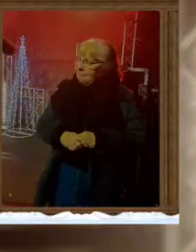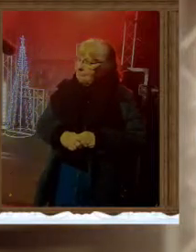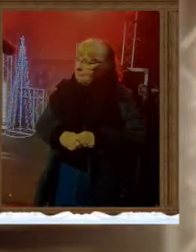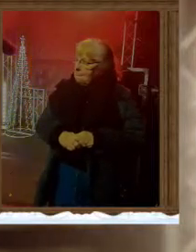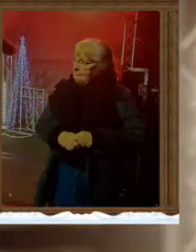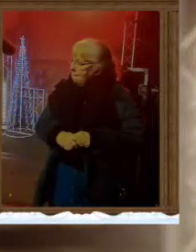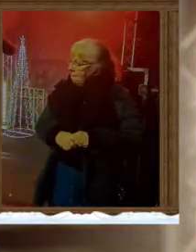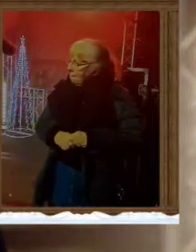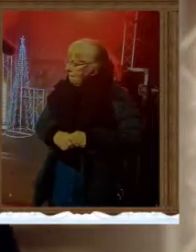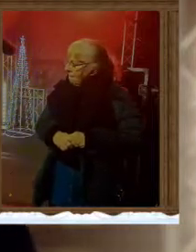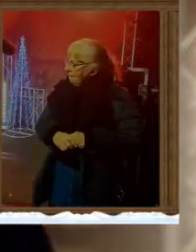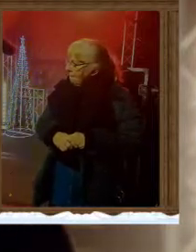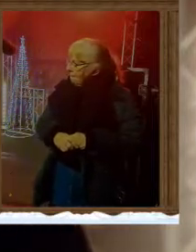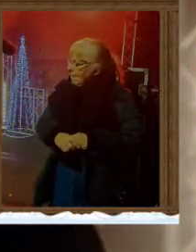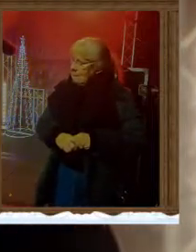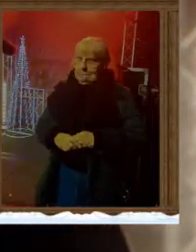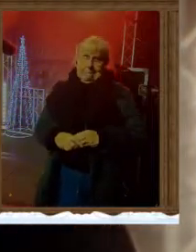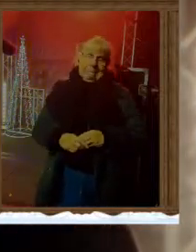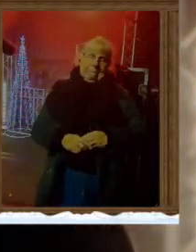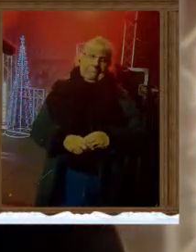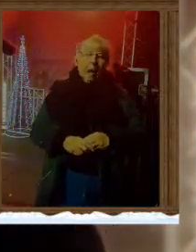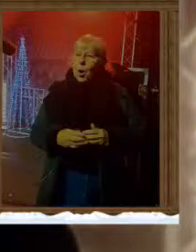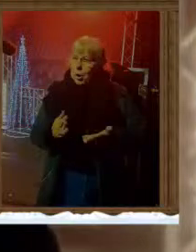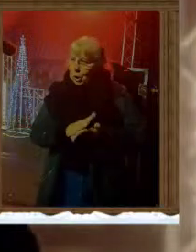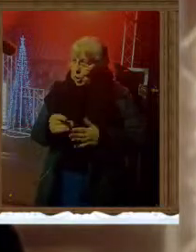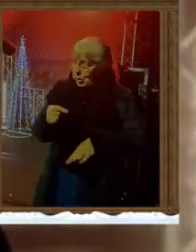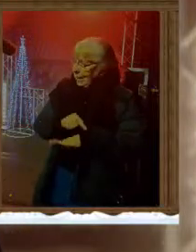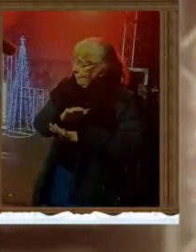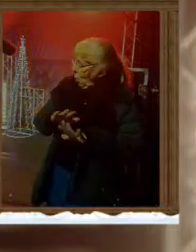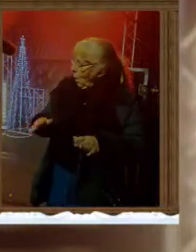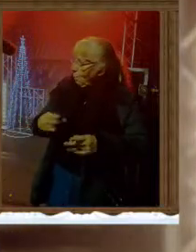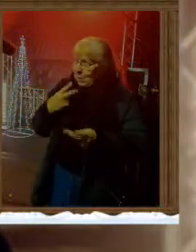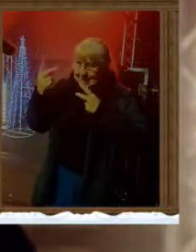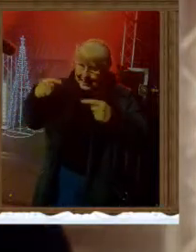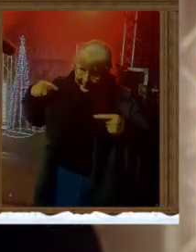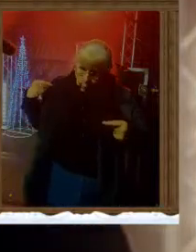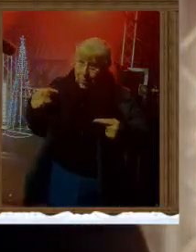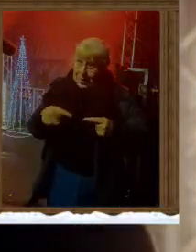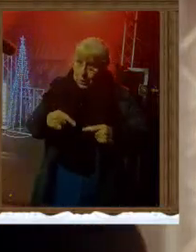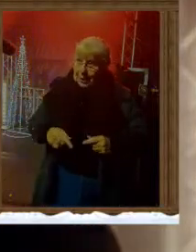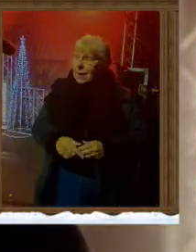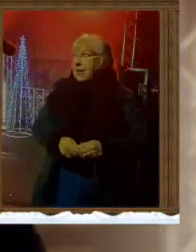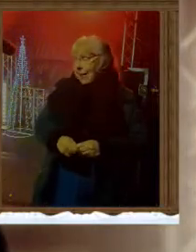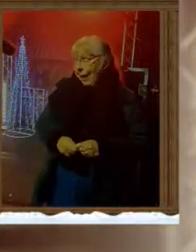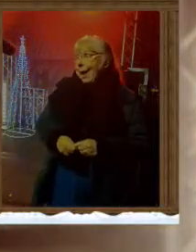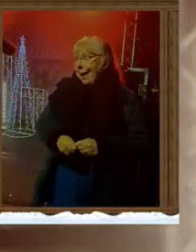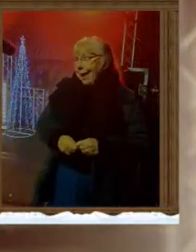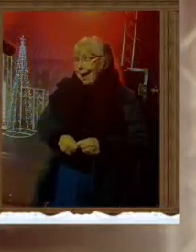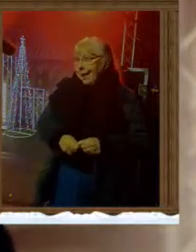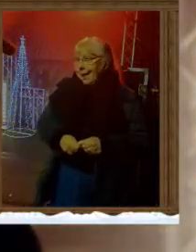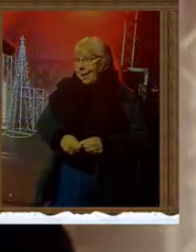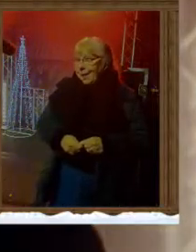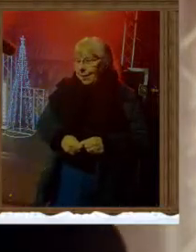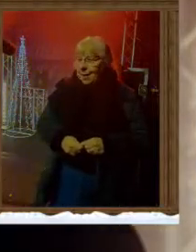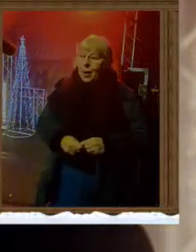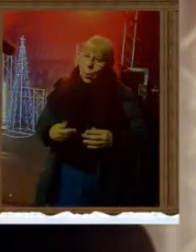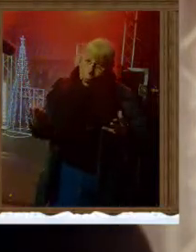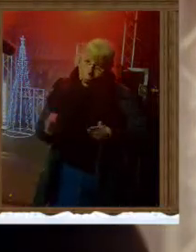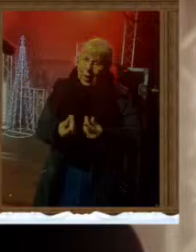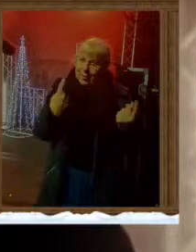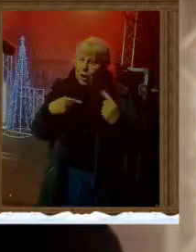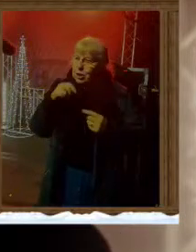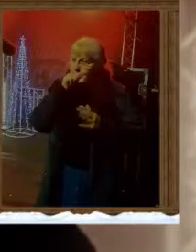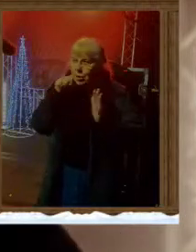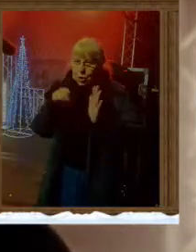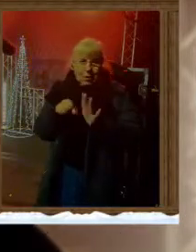What's the question? You're not sure? We're going to take some time off. You've been singing all week, haven't you? Yeah. So you've been joining us at all our Christmas